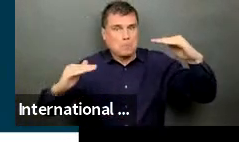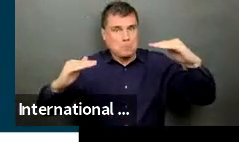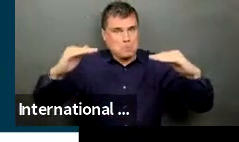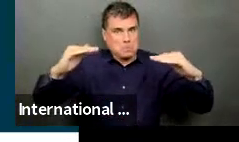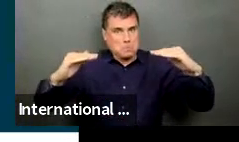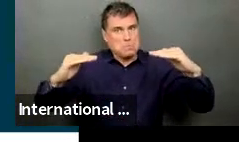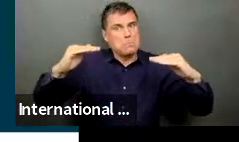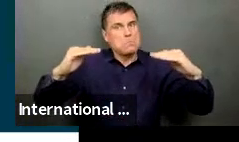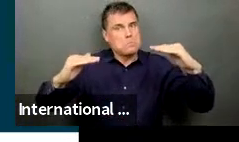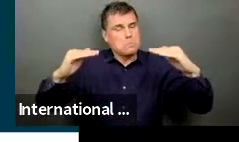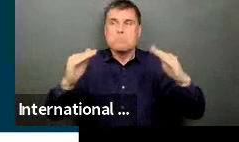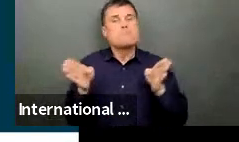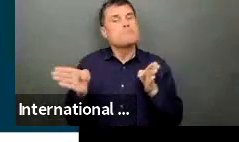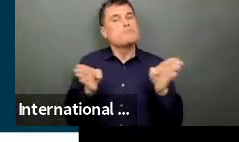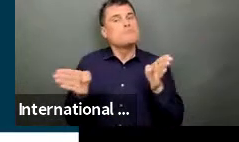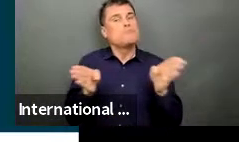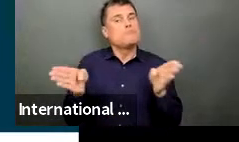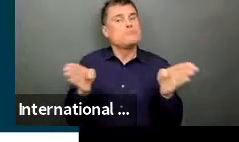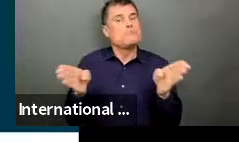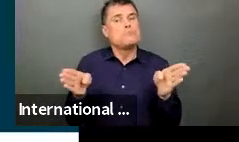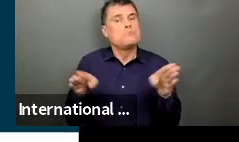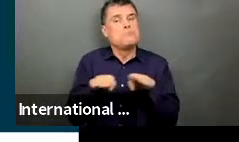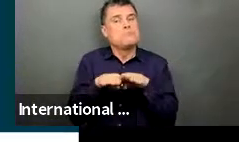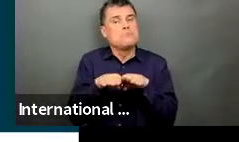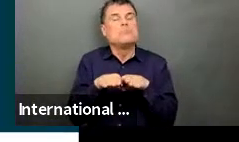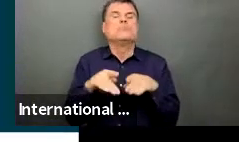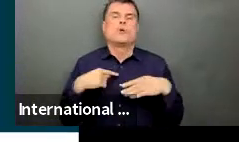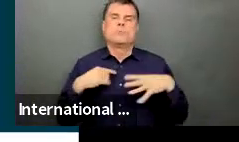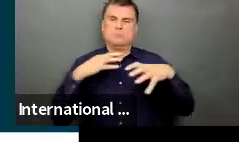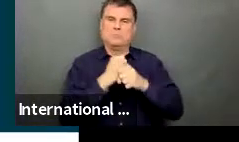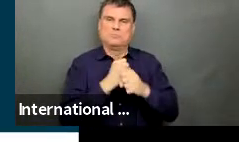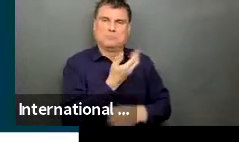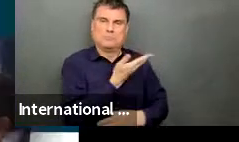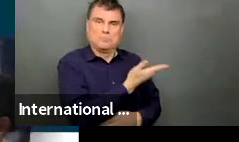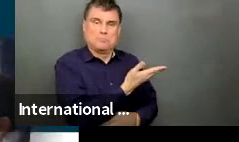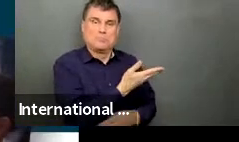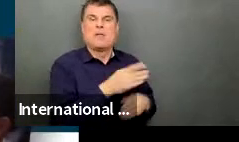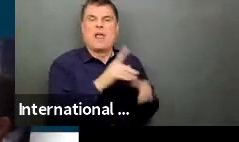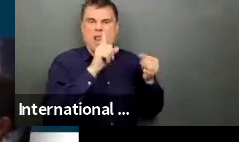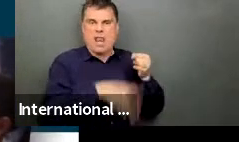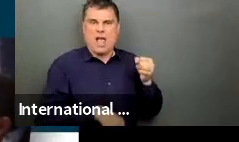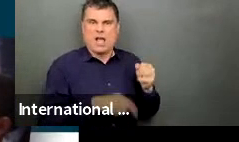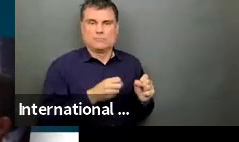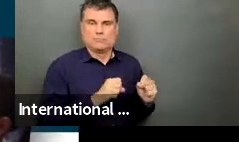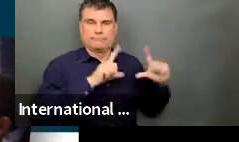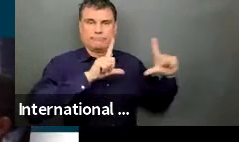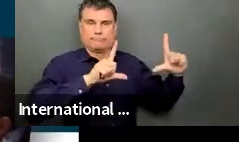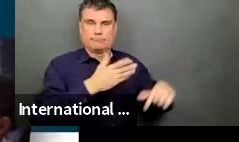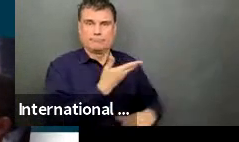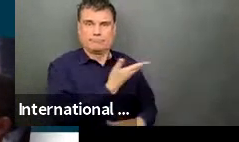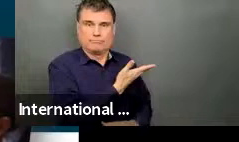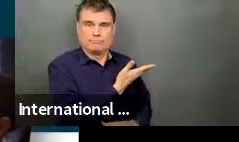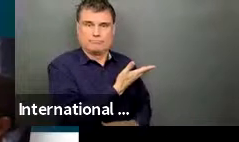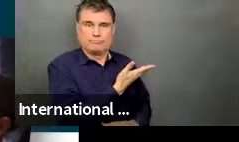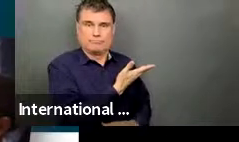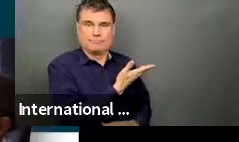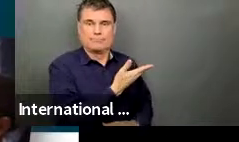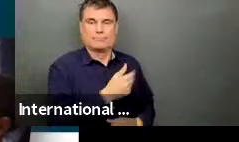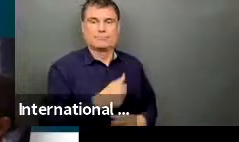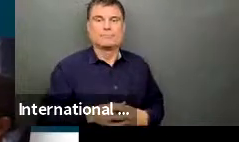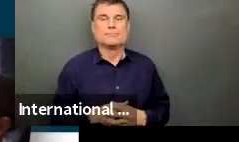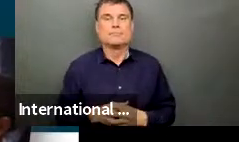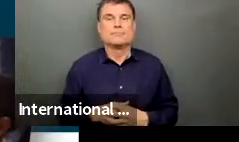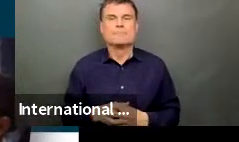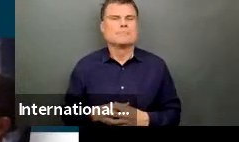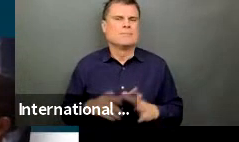2019. So as a summary, on my last slide, I show some of what I see as the main challenges.